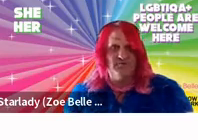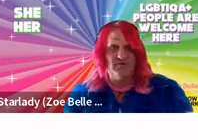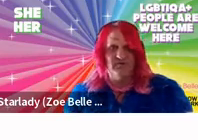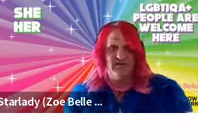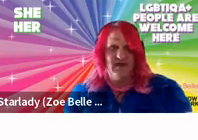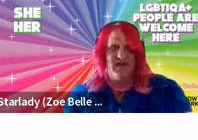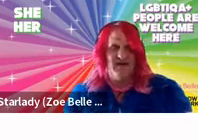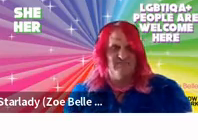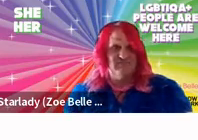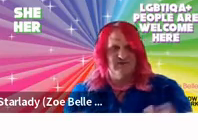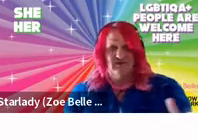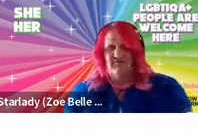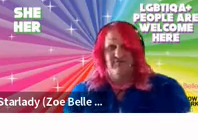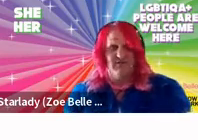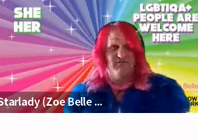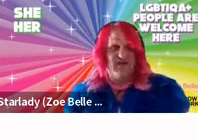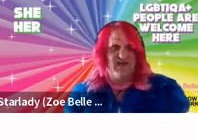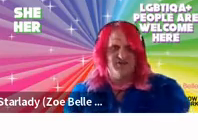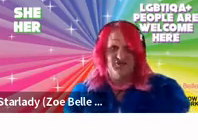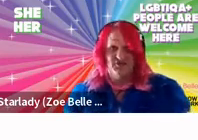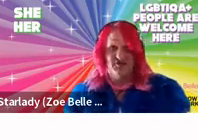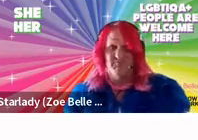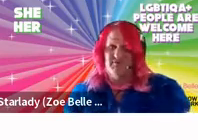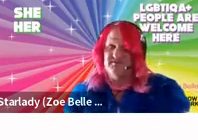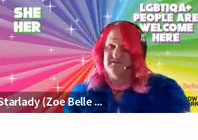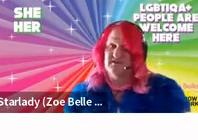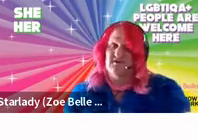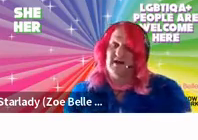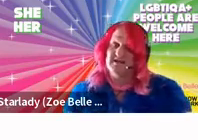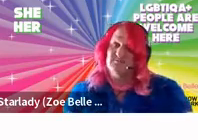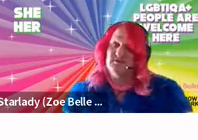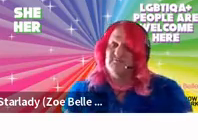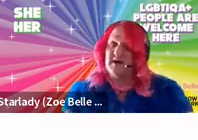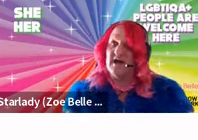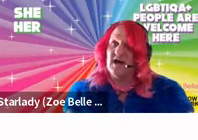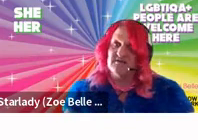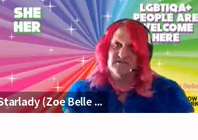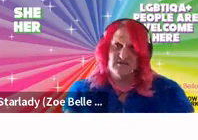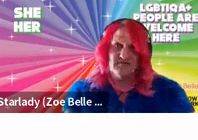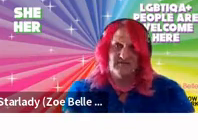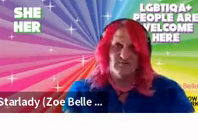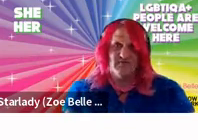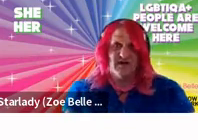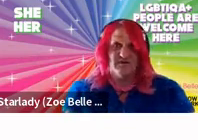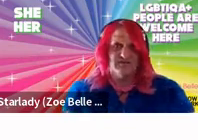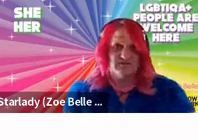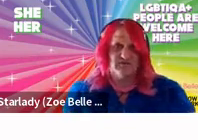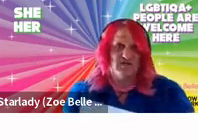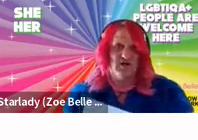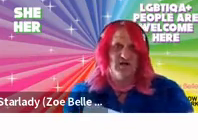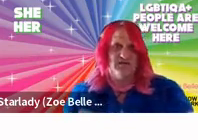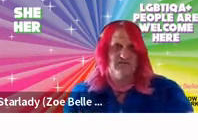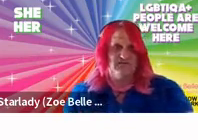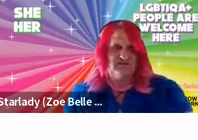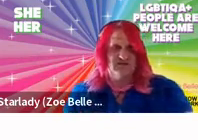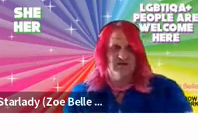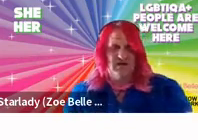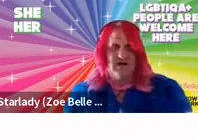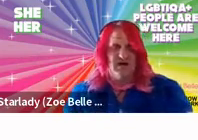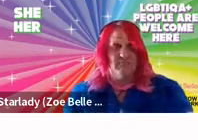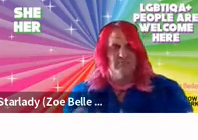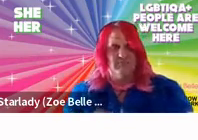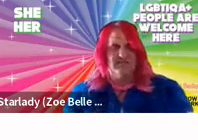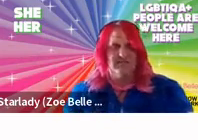or removal of care, vilification, abuse and harassment by either service providers or their